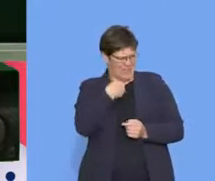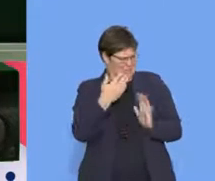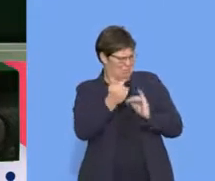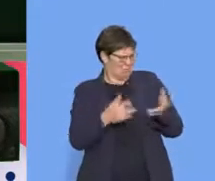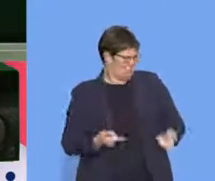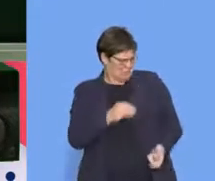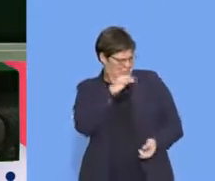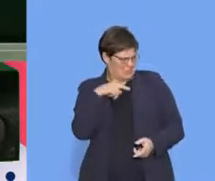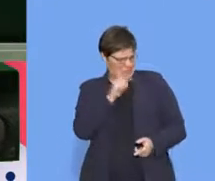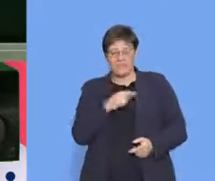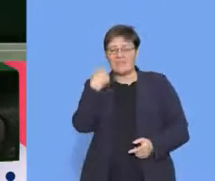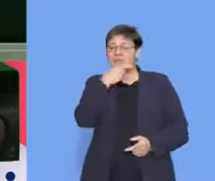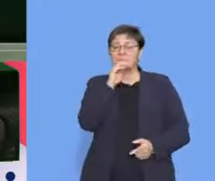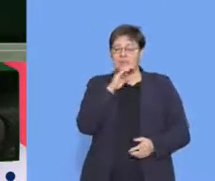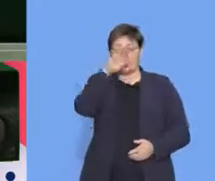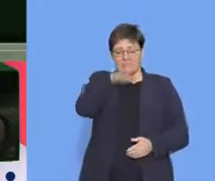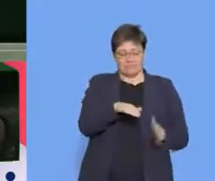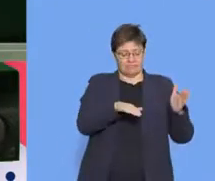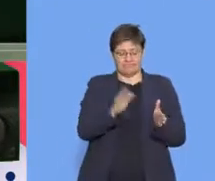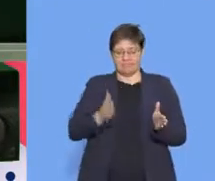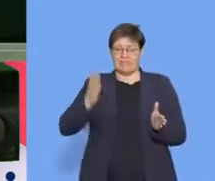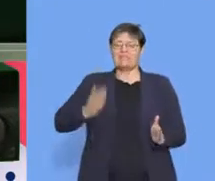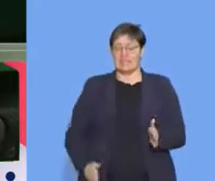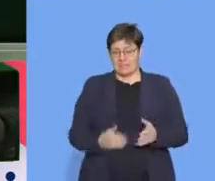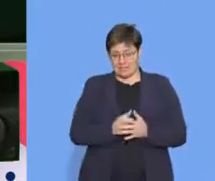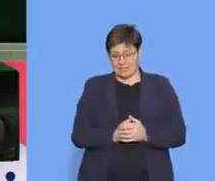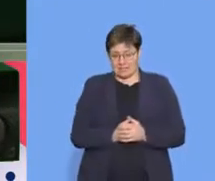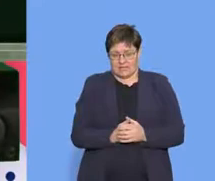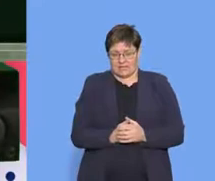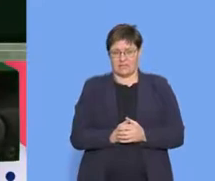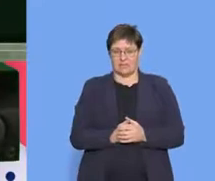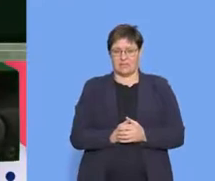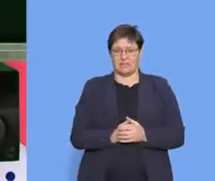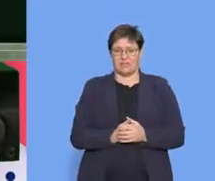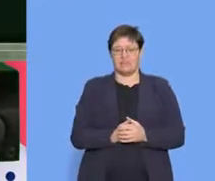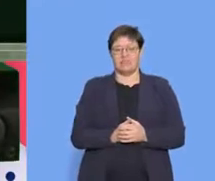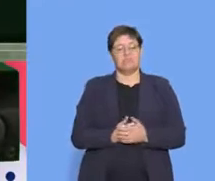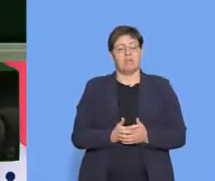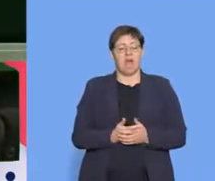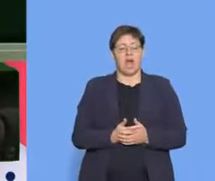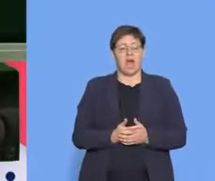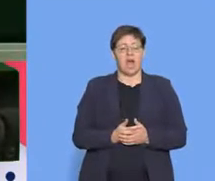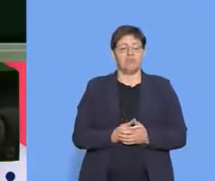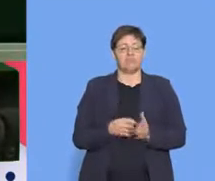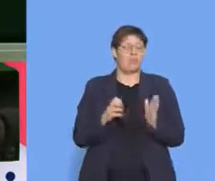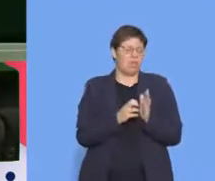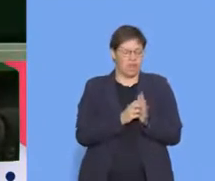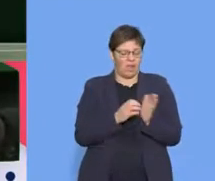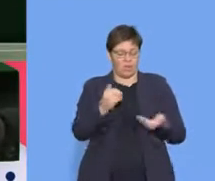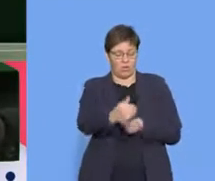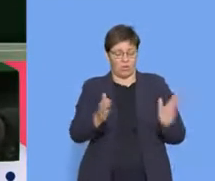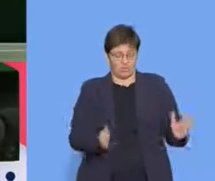of a shape? A face essentially just means a side. So if I'm thinking about a box of biscuits, there will